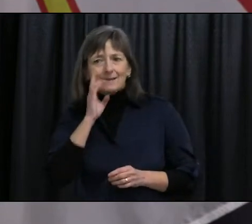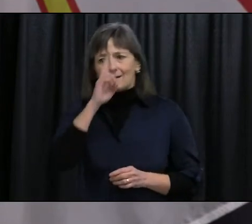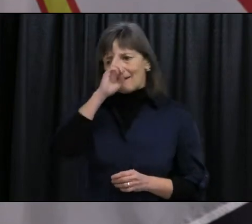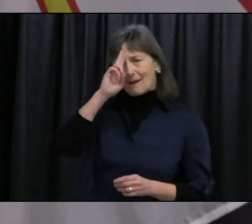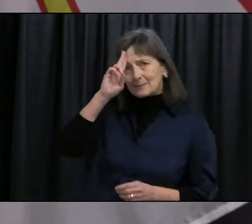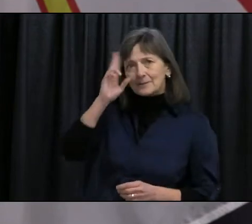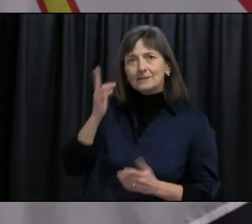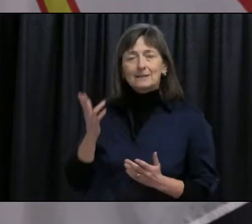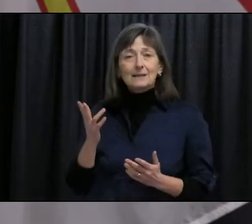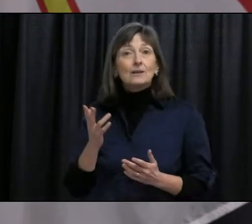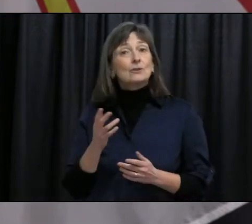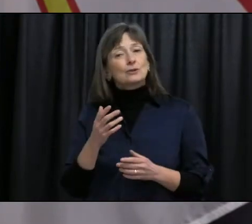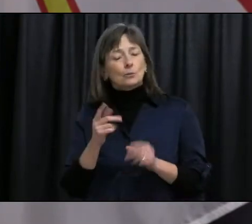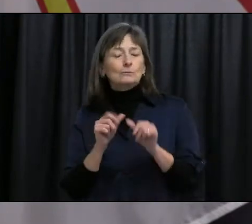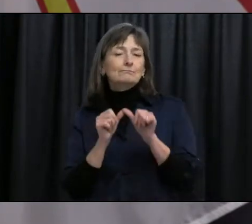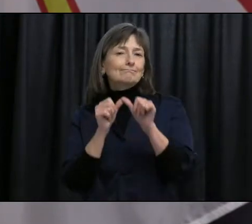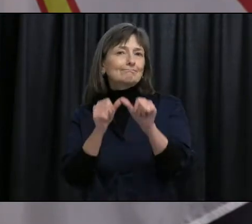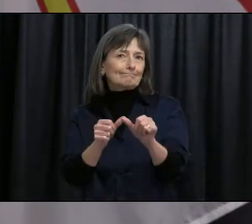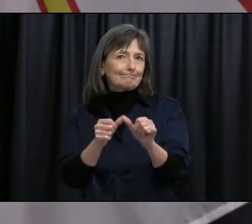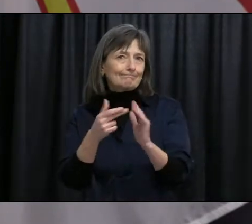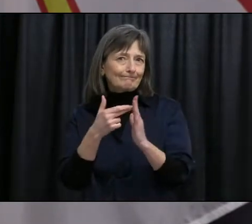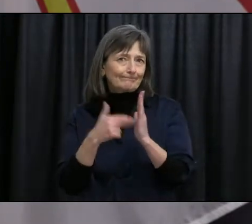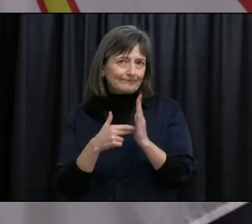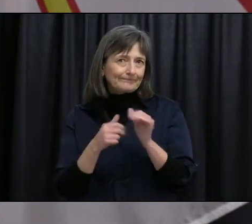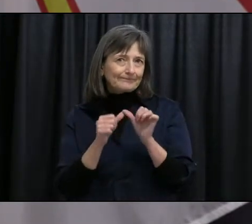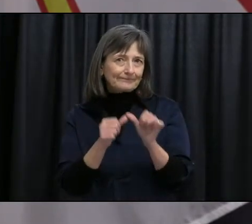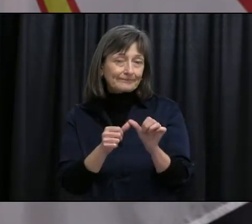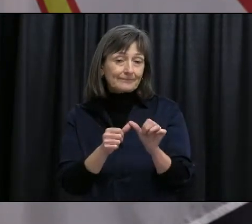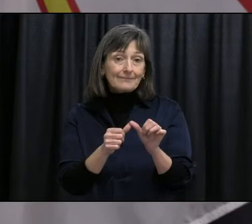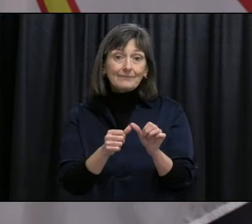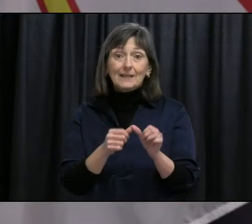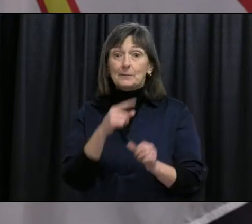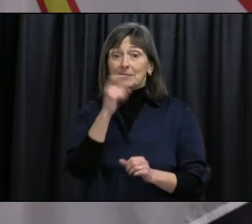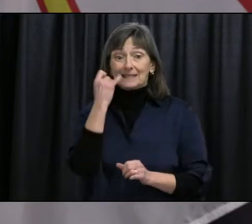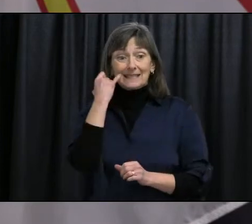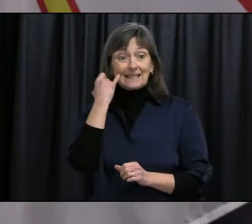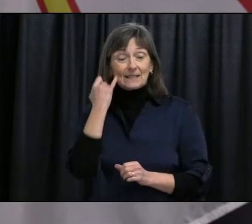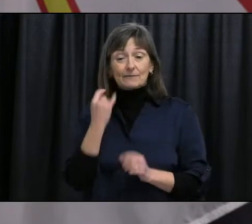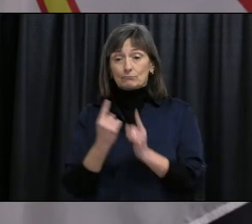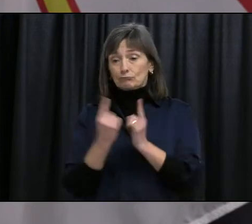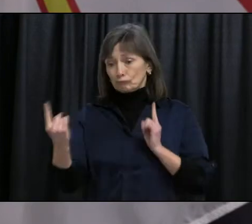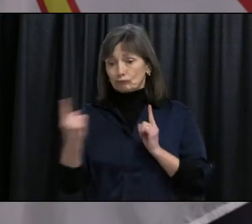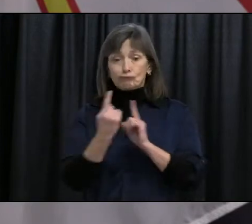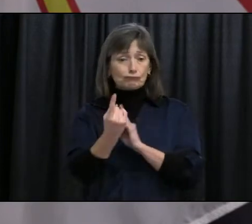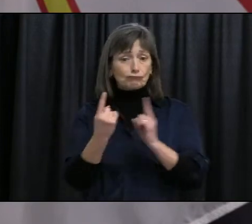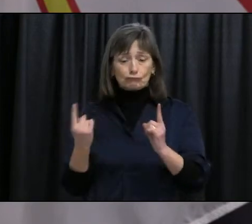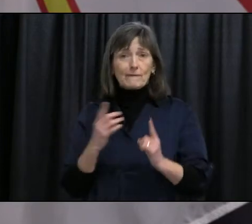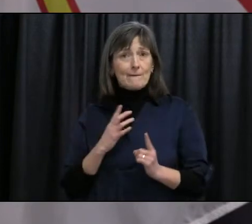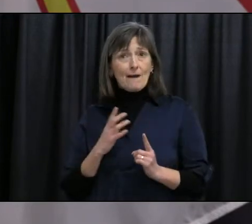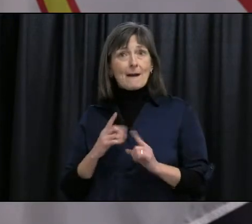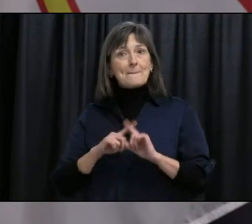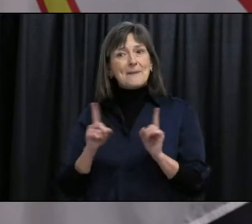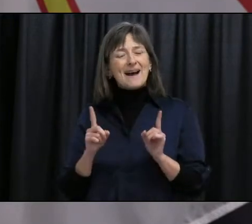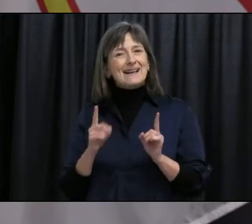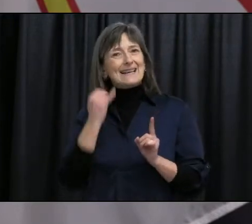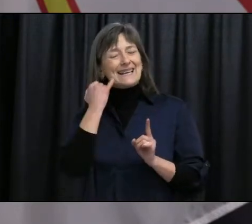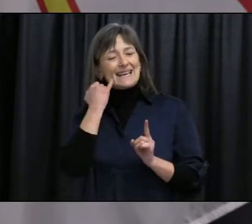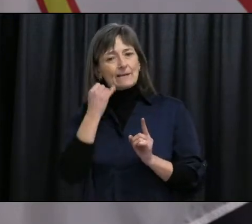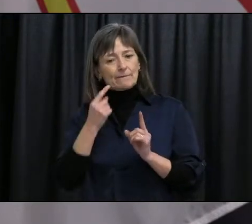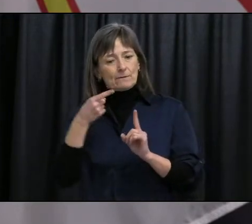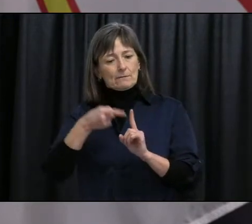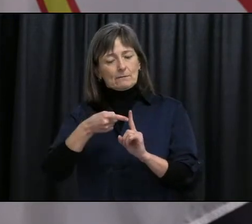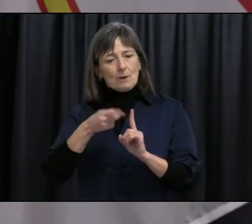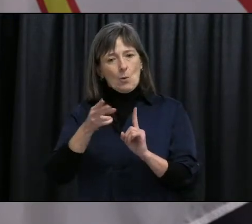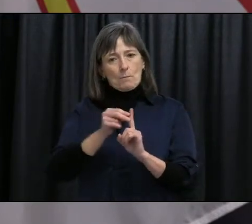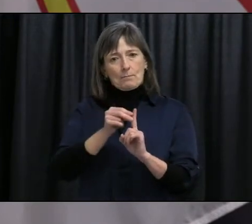physical distancing in the space, but also to look at it on the other end. If there was an outbreak in that area, what is a reasonable amount, what